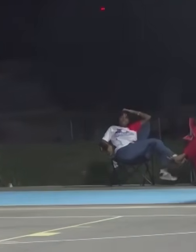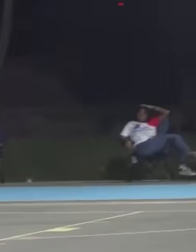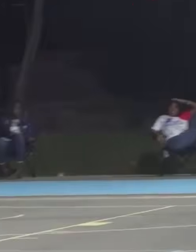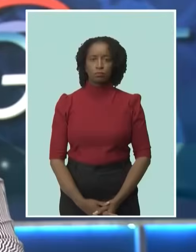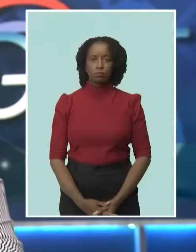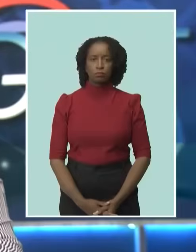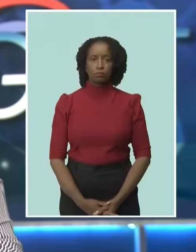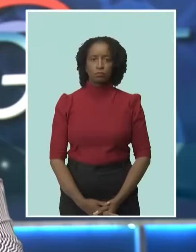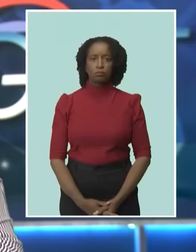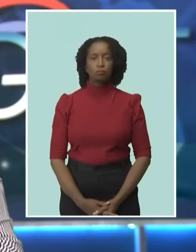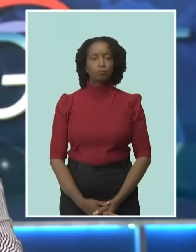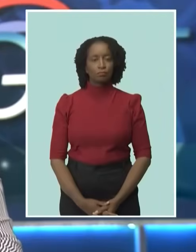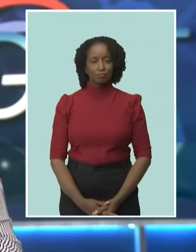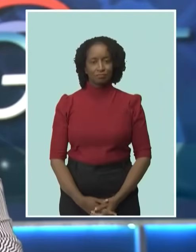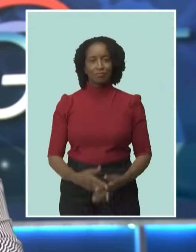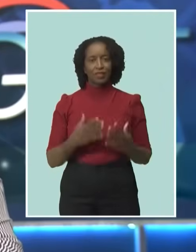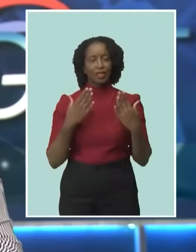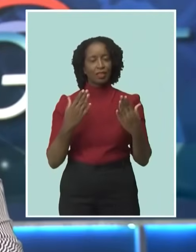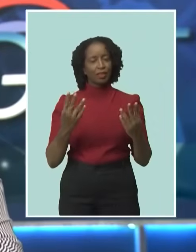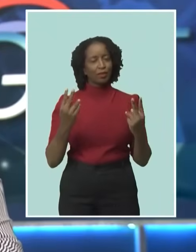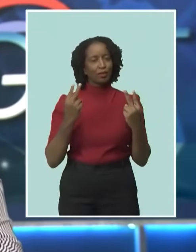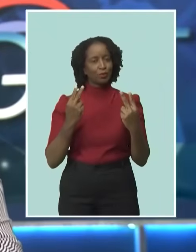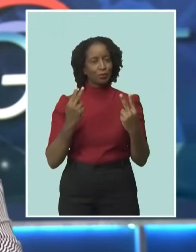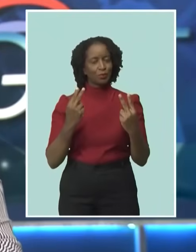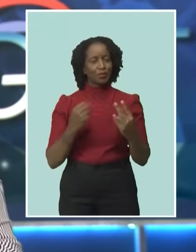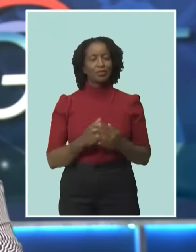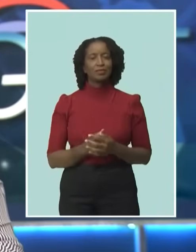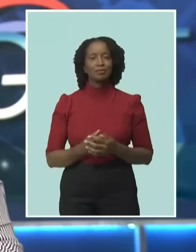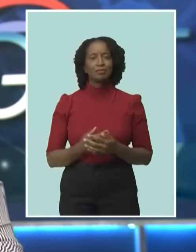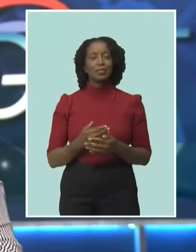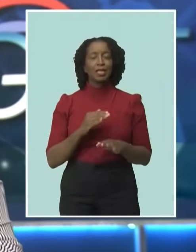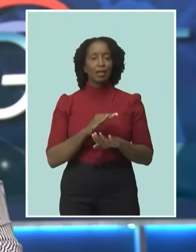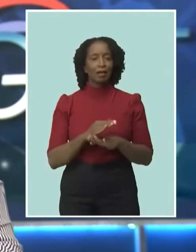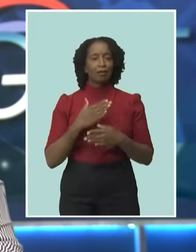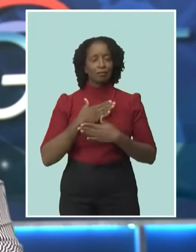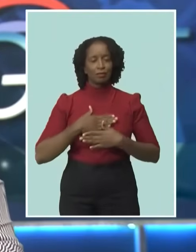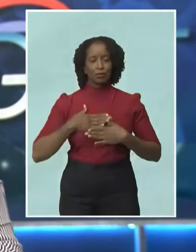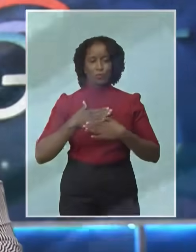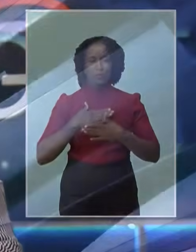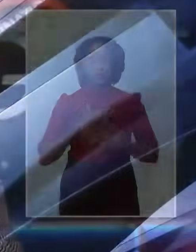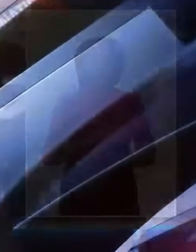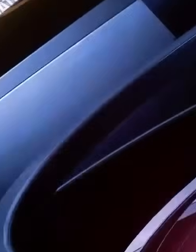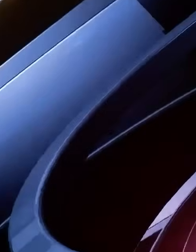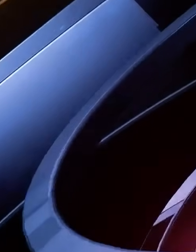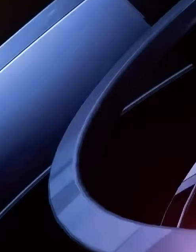Sports. That's news. Thank you so much for staying with us. Do enjoy the rest of your evening.